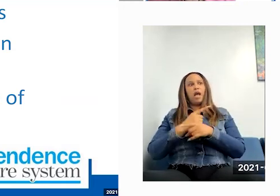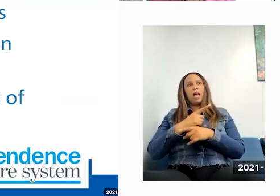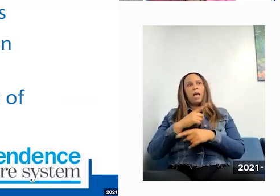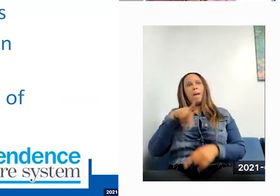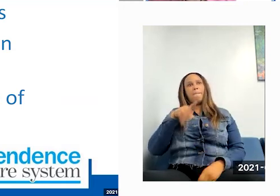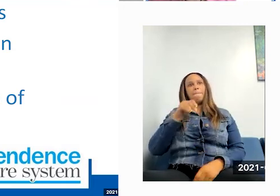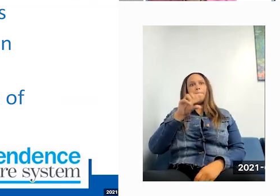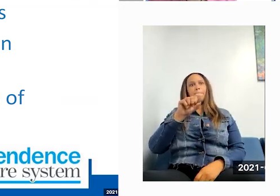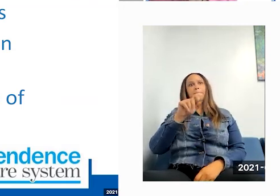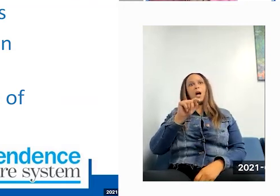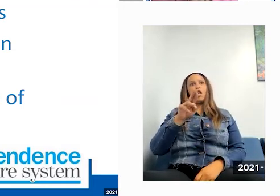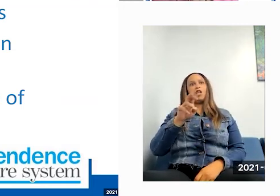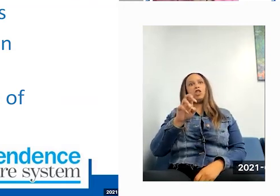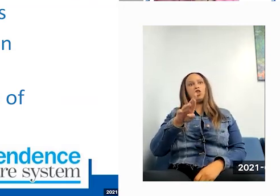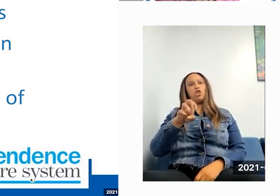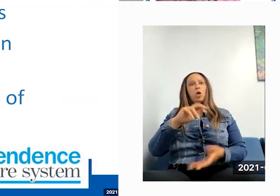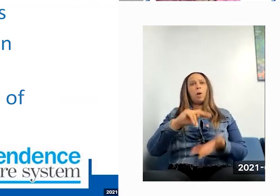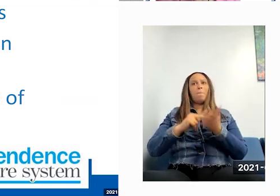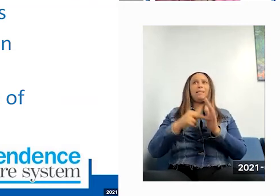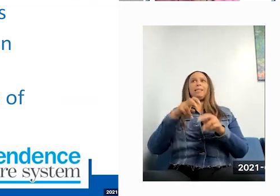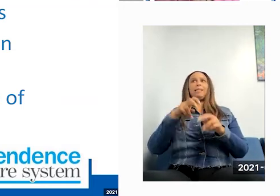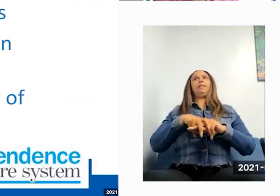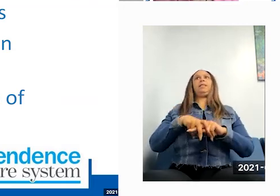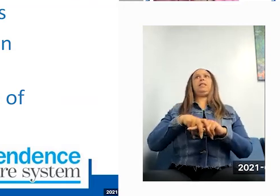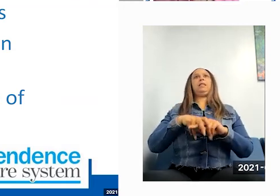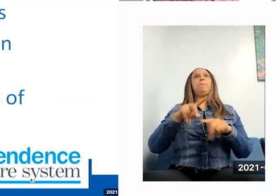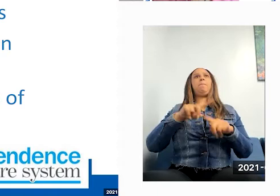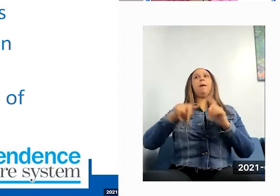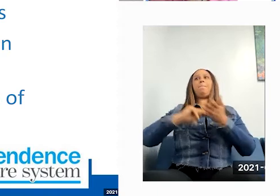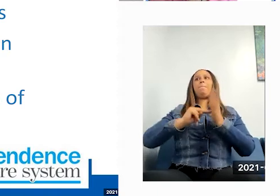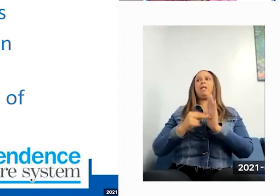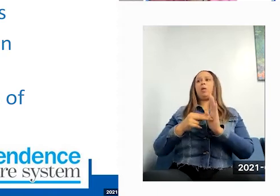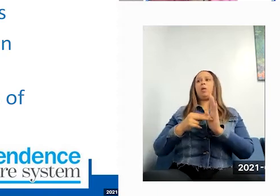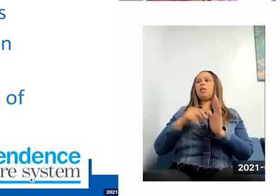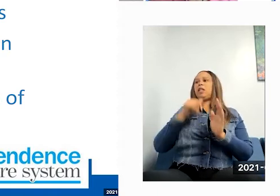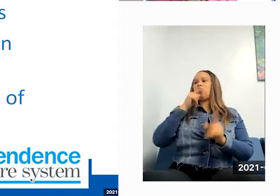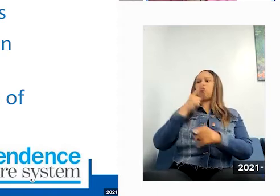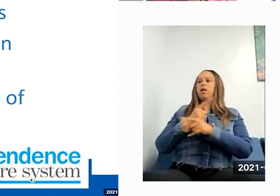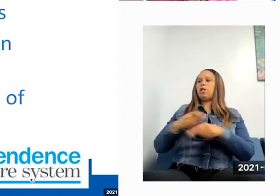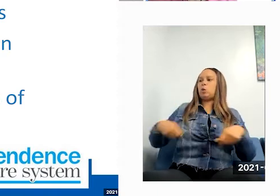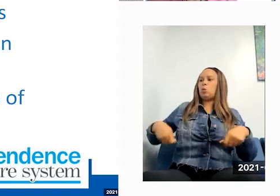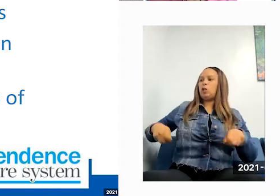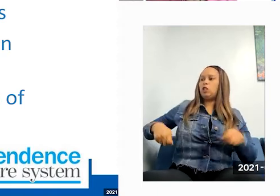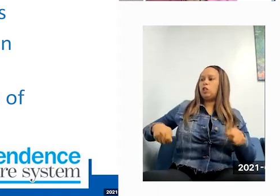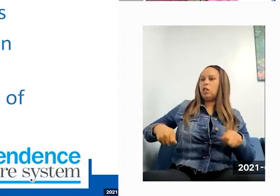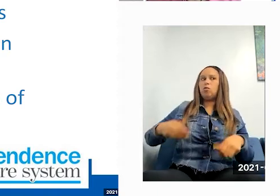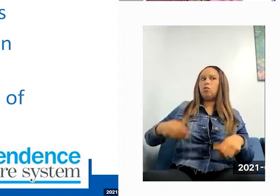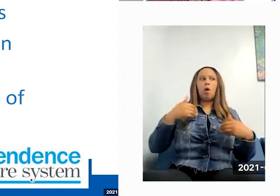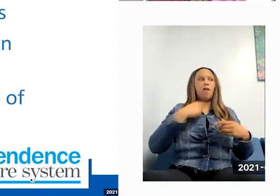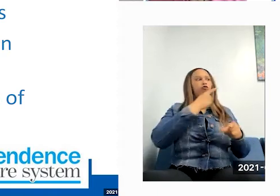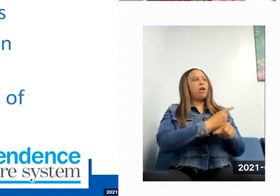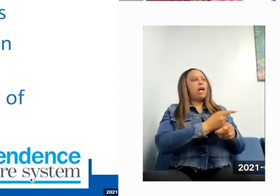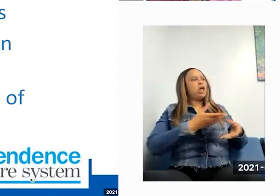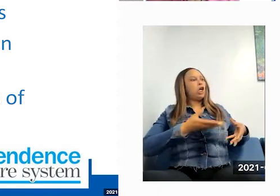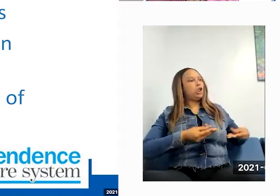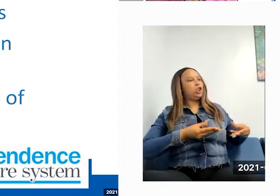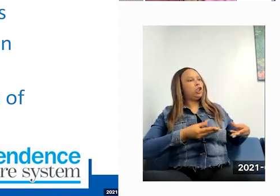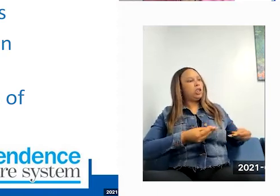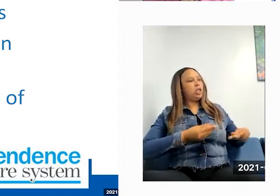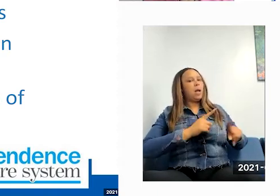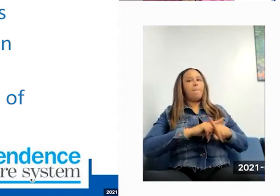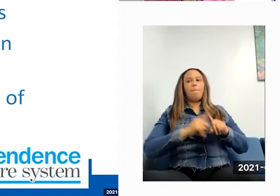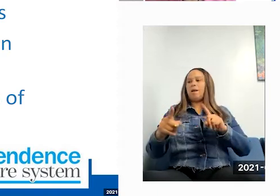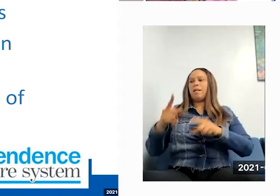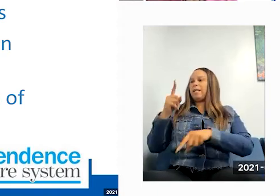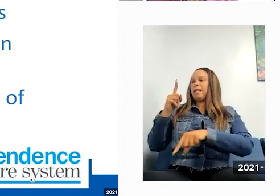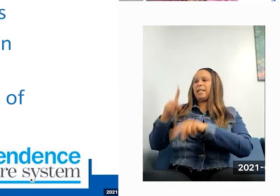can't access the wheels. Or good news is you have the right cushion, but you're not able to perform a